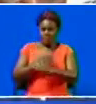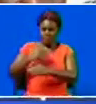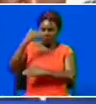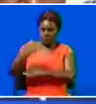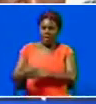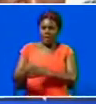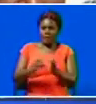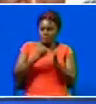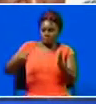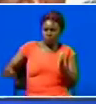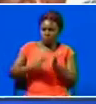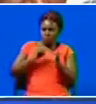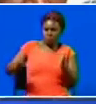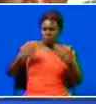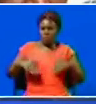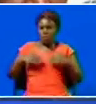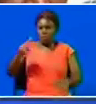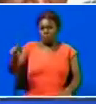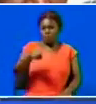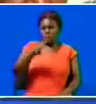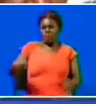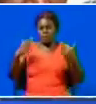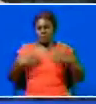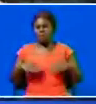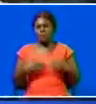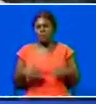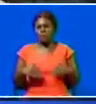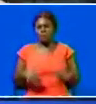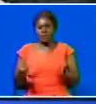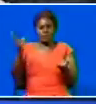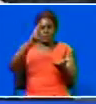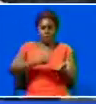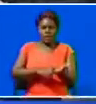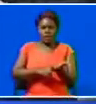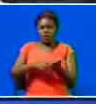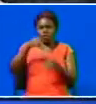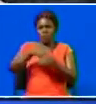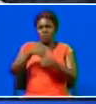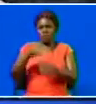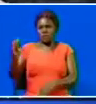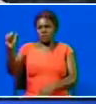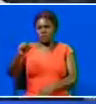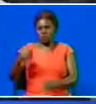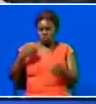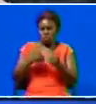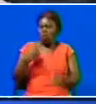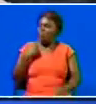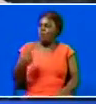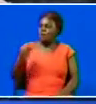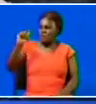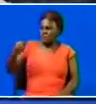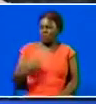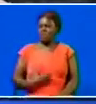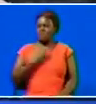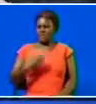will remove from our country any illegal immigrants. Records by the Ministry of Interior show that there are close to 100,000